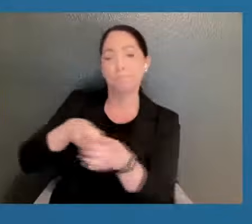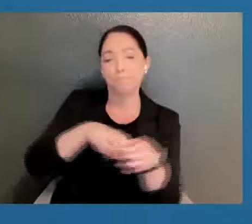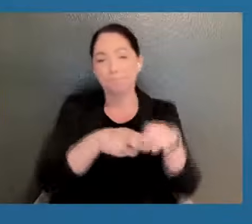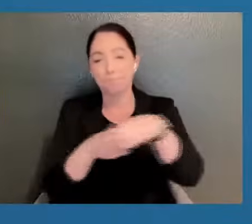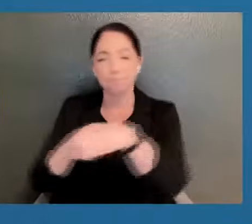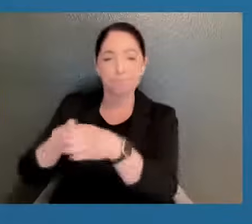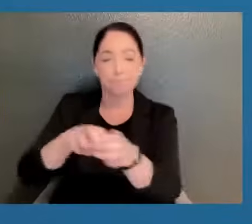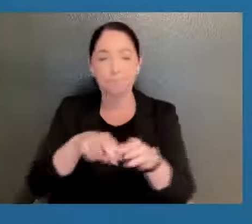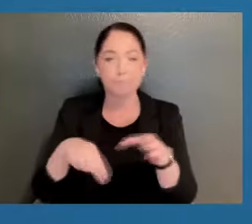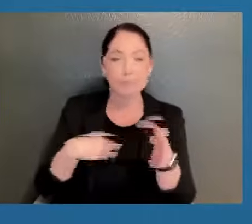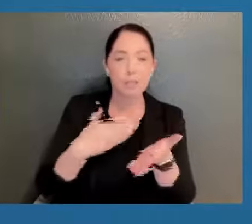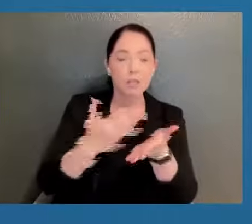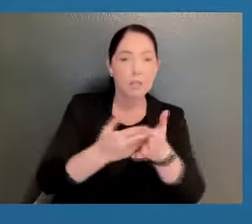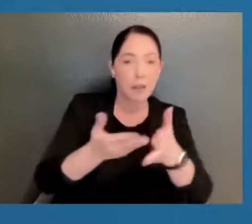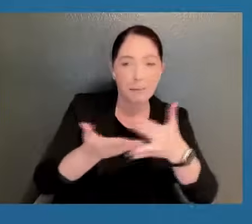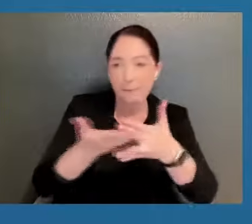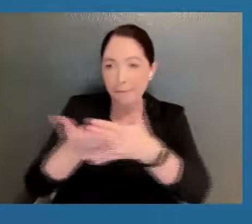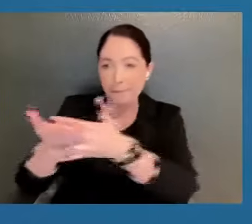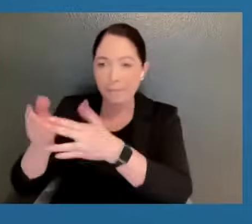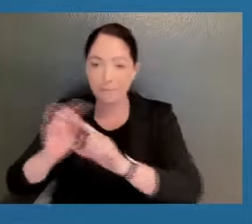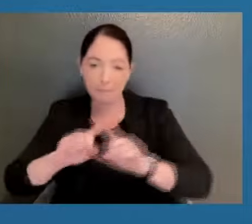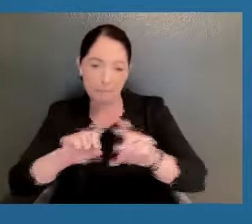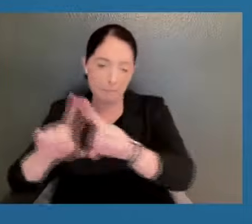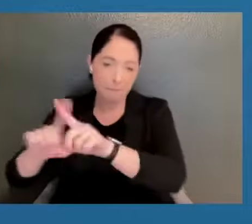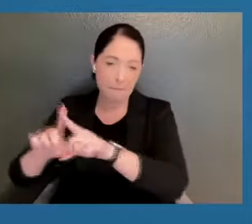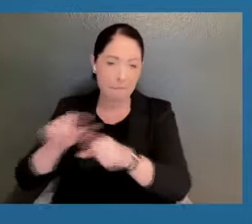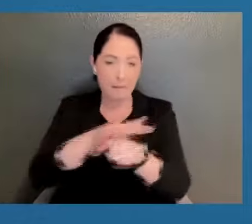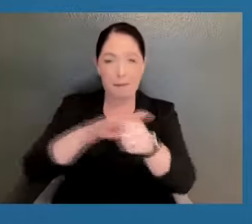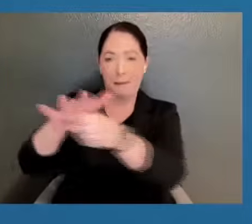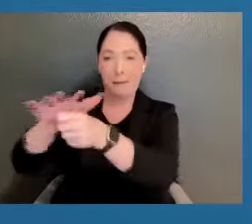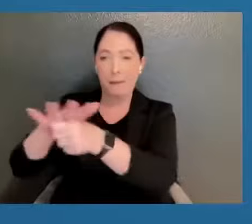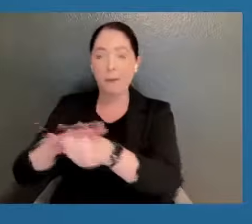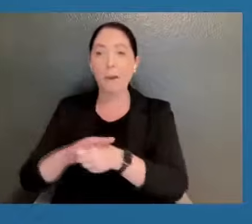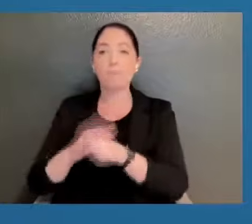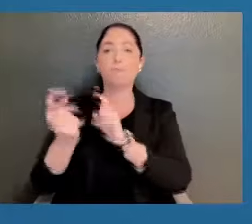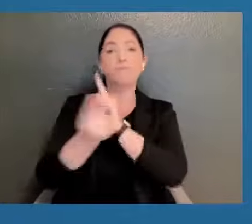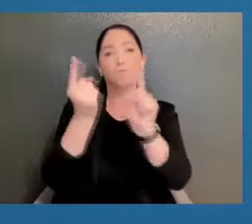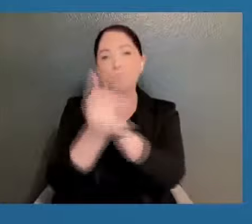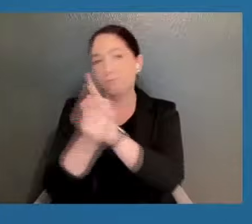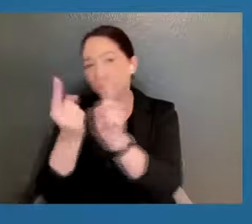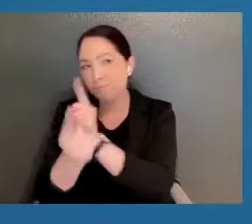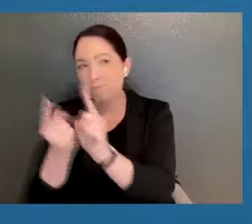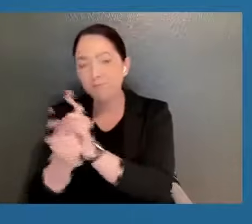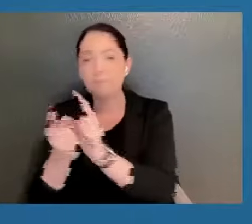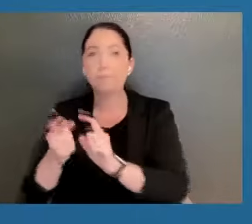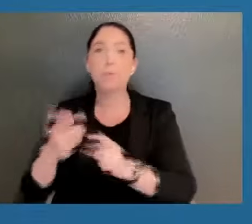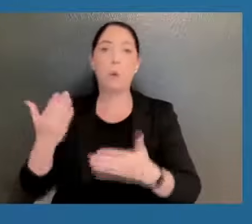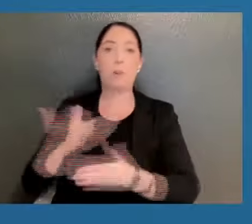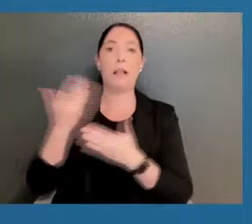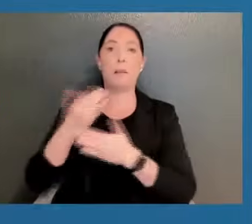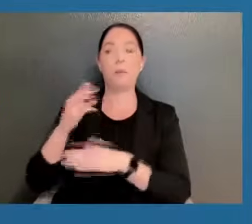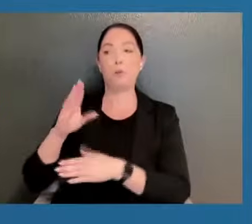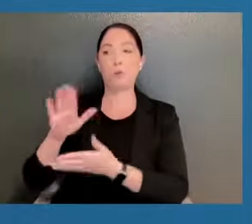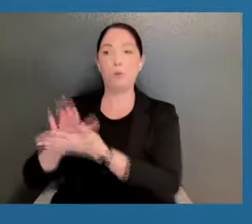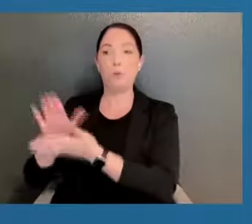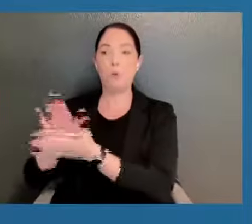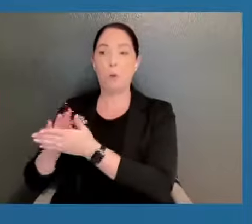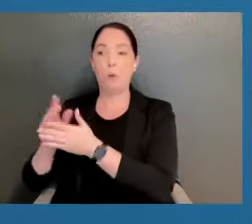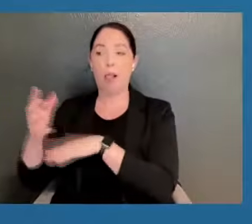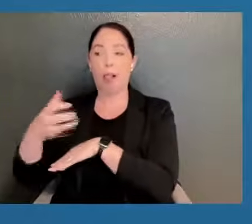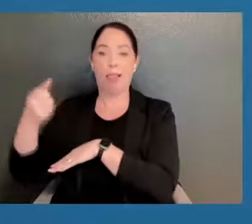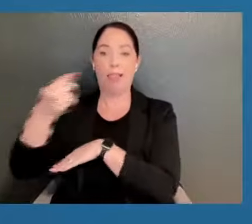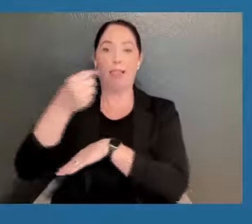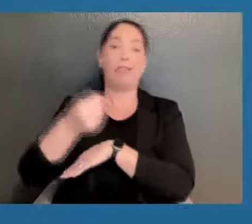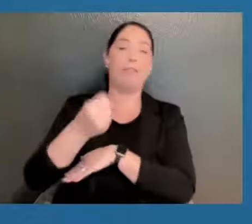the great locations, met a lot of friends on the bus, happy to get out of school for half a day, and I became an intern